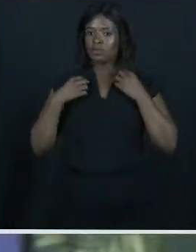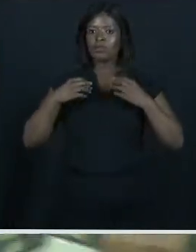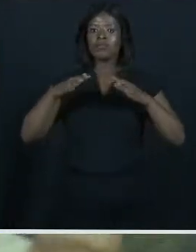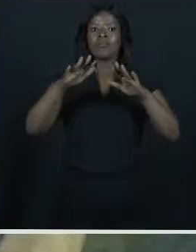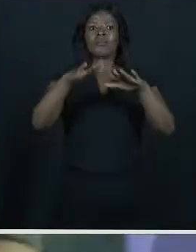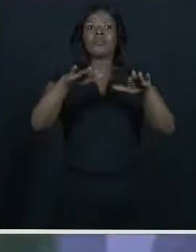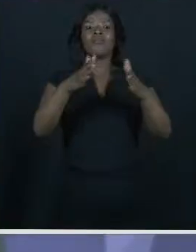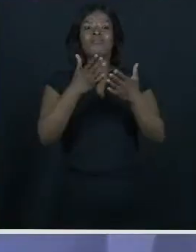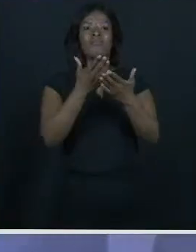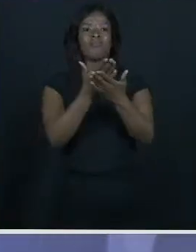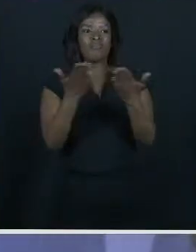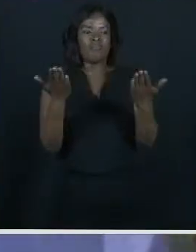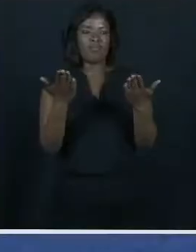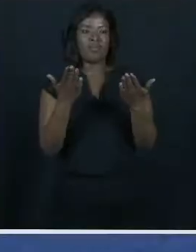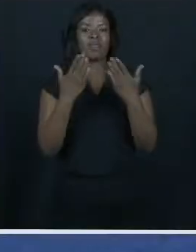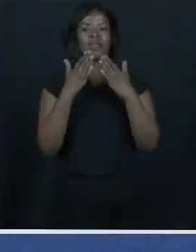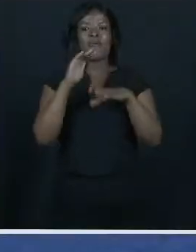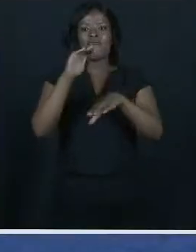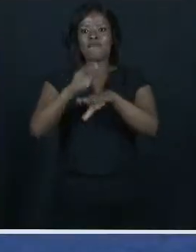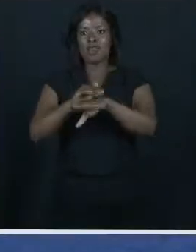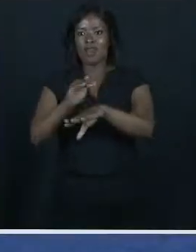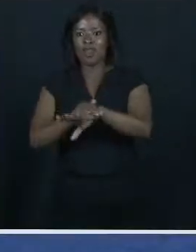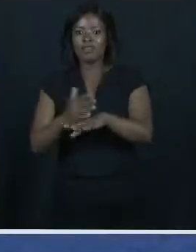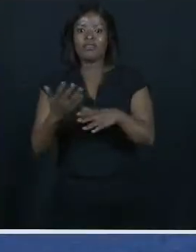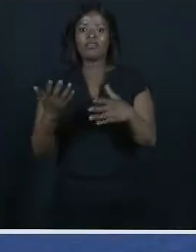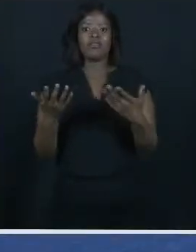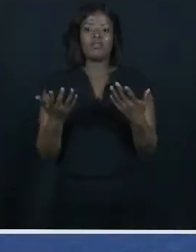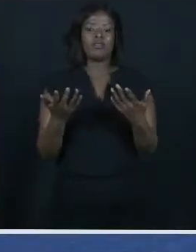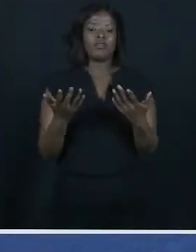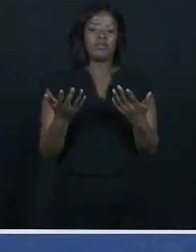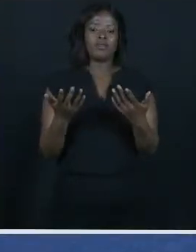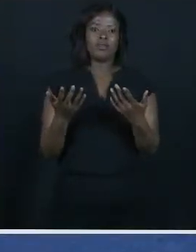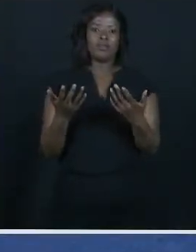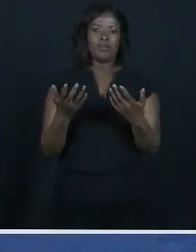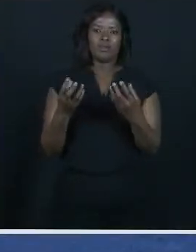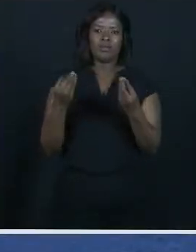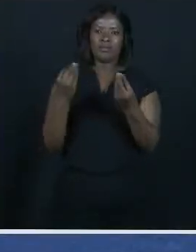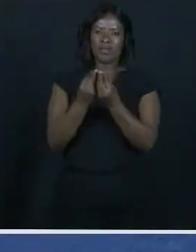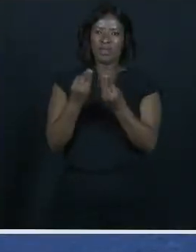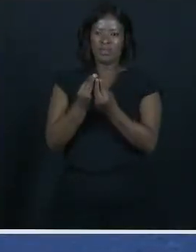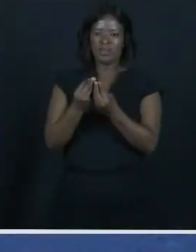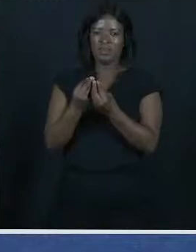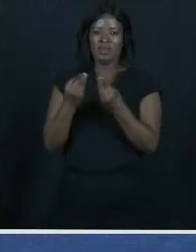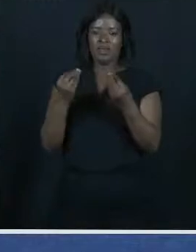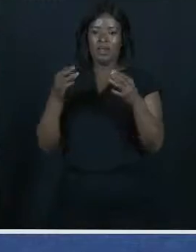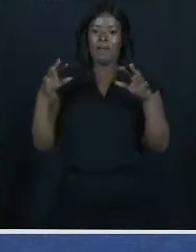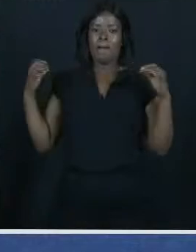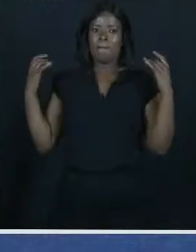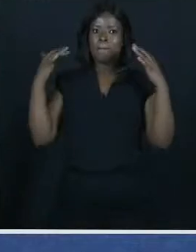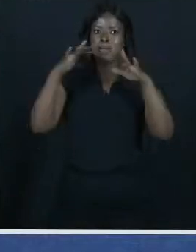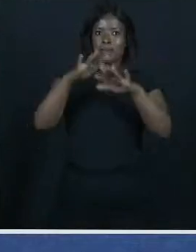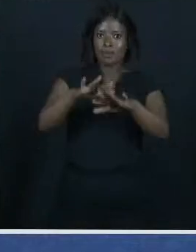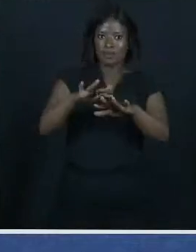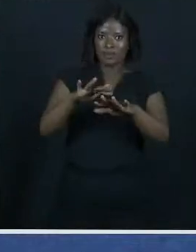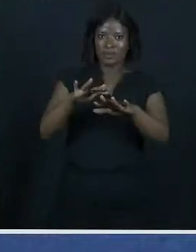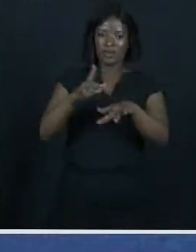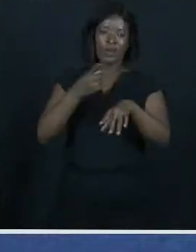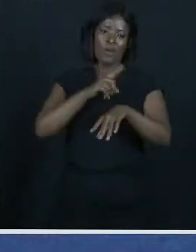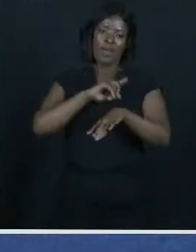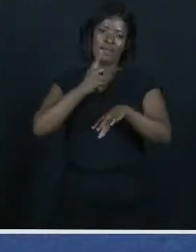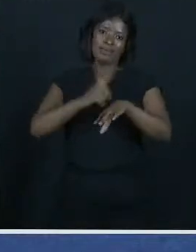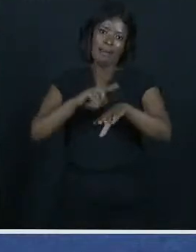Colleagues and friends, we have to do some managing in order to regain the time that we have